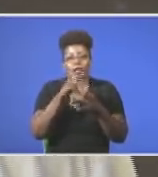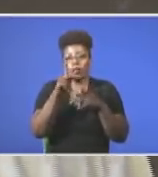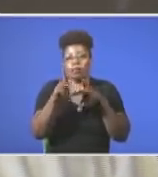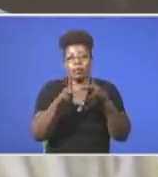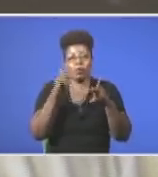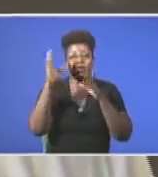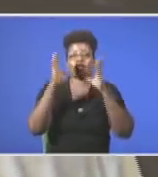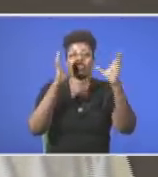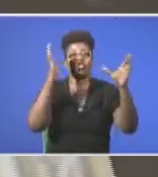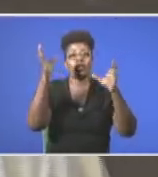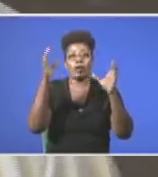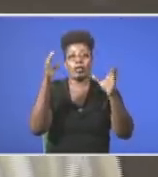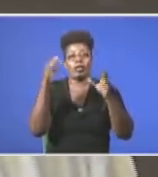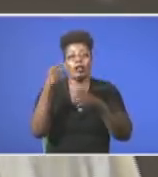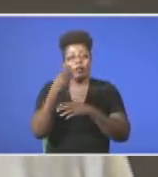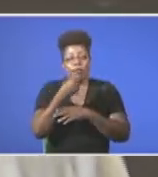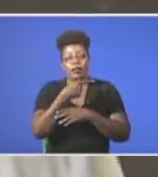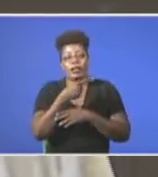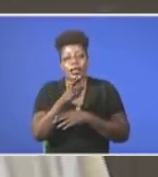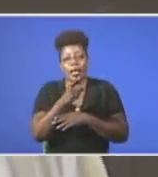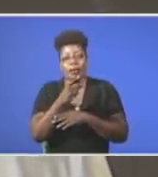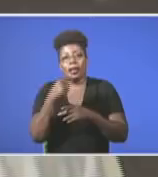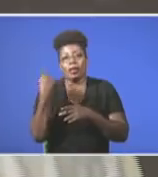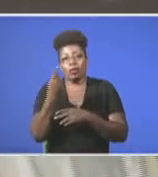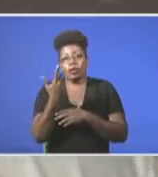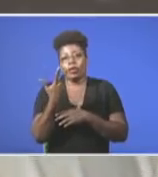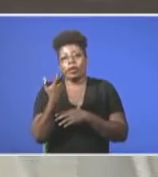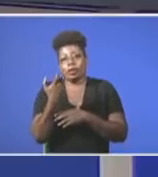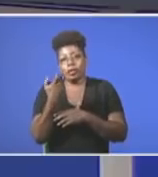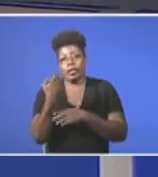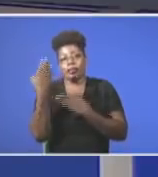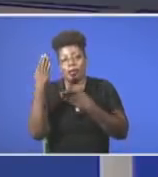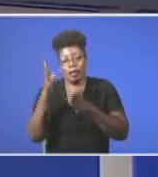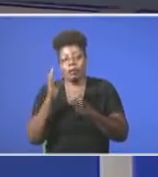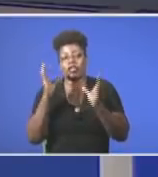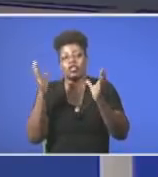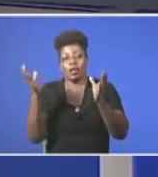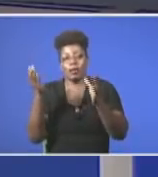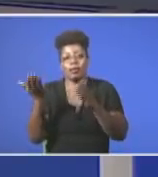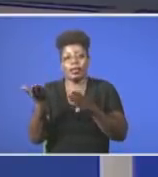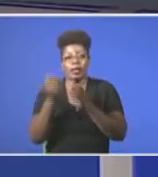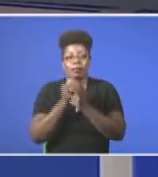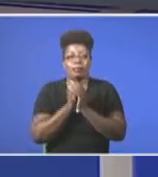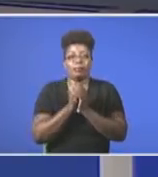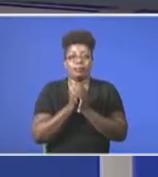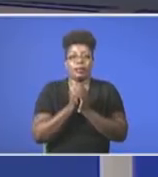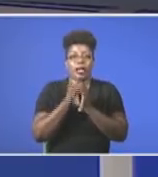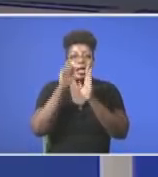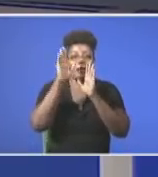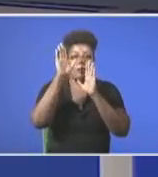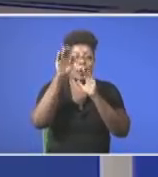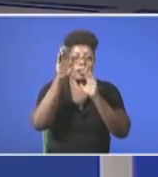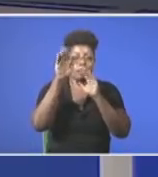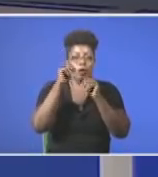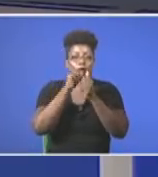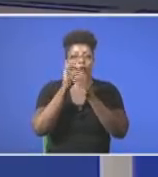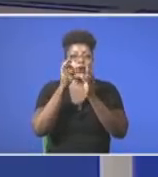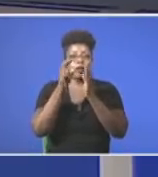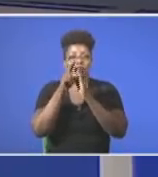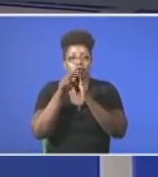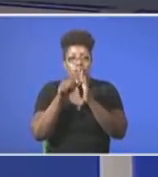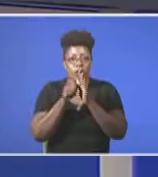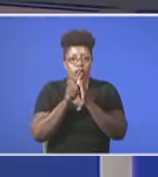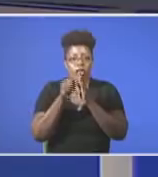them and only 13 Bahamians. So you know that one. The Bahamas Basketball Federation's Summer of Thunder Series closing